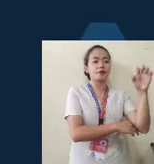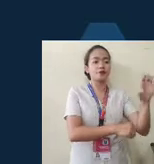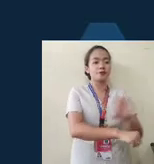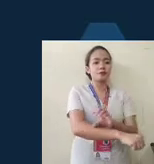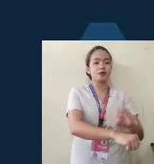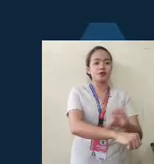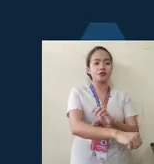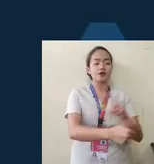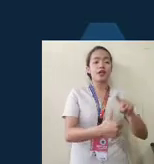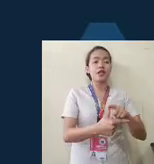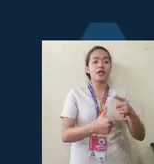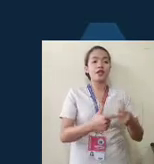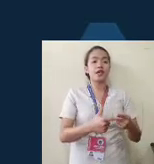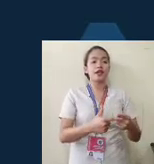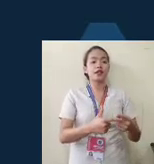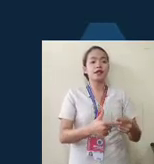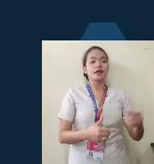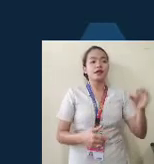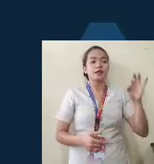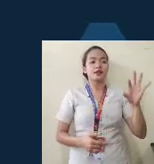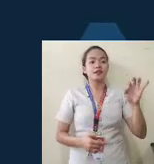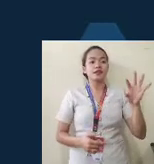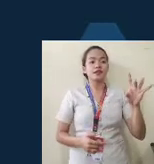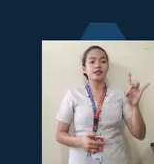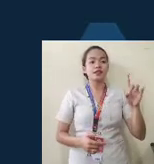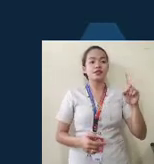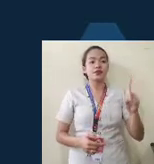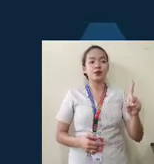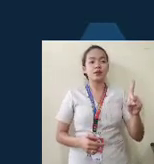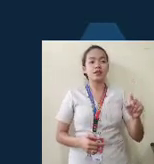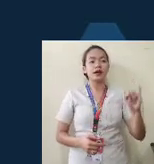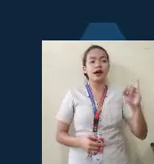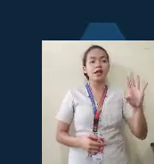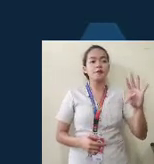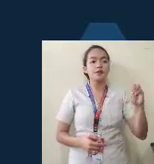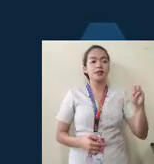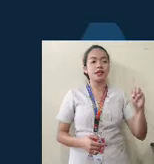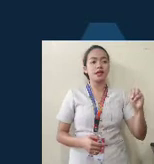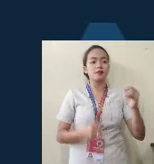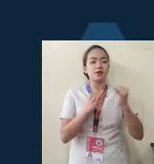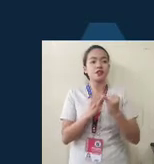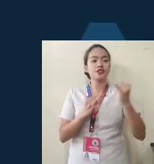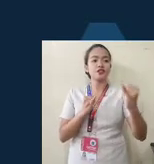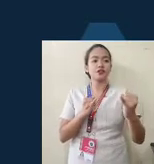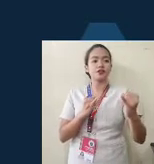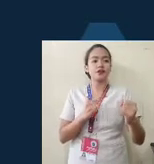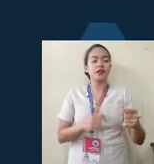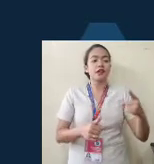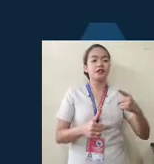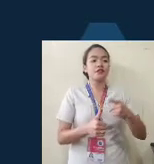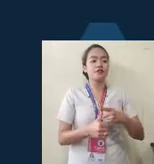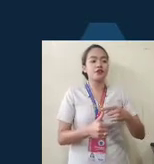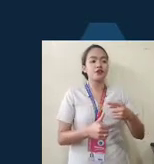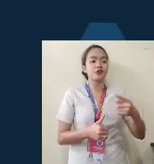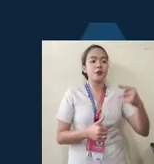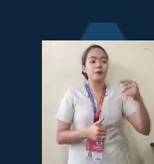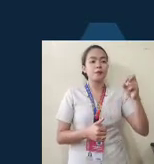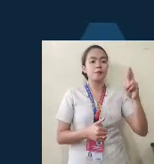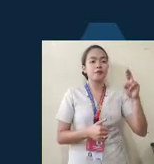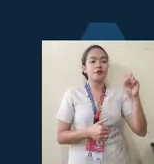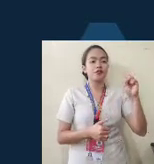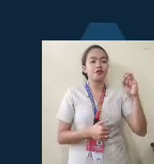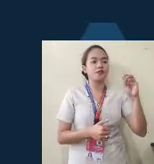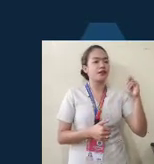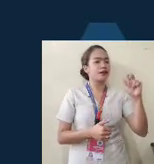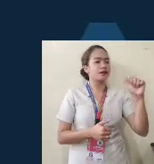first personal computer. Steve Jobs, Bill Gates, Michael Dell. During